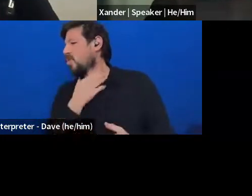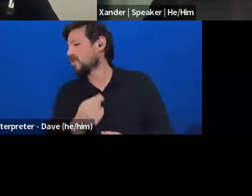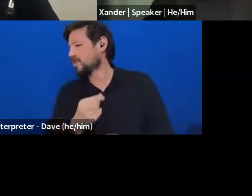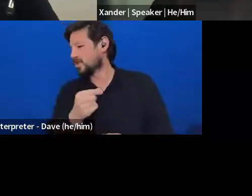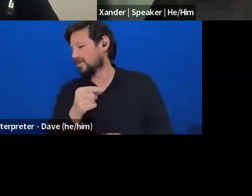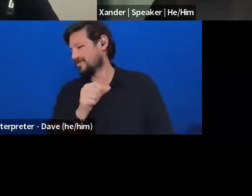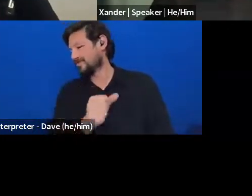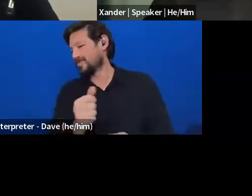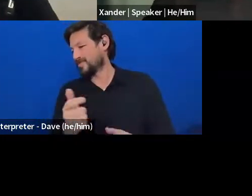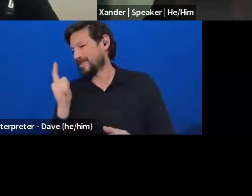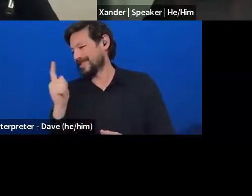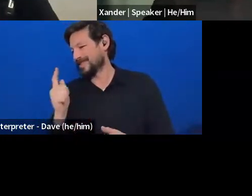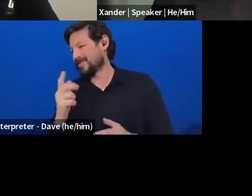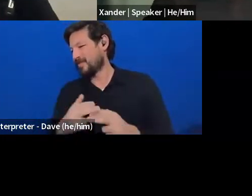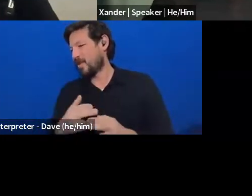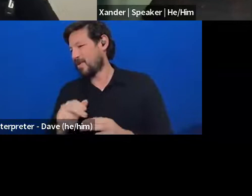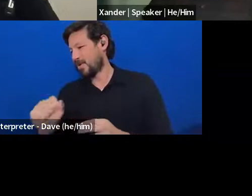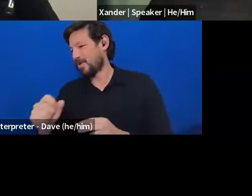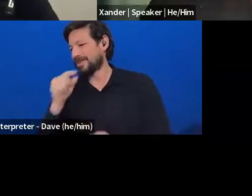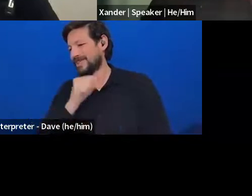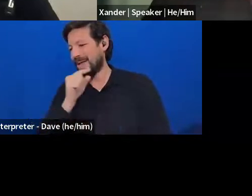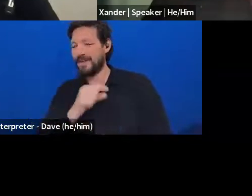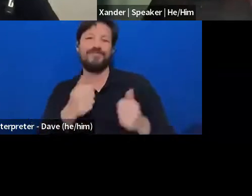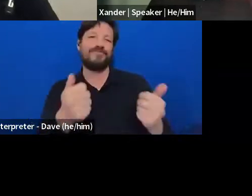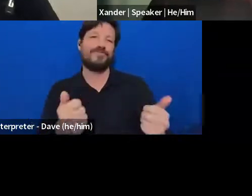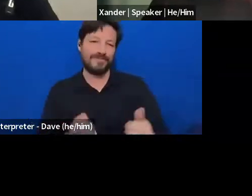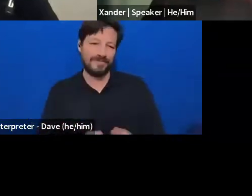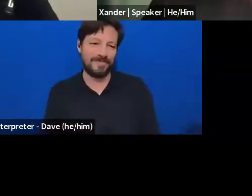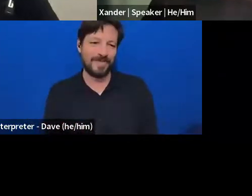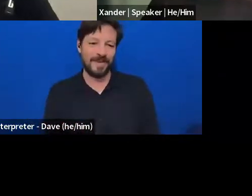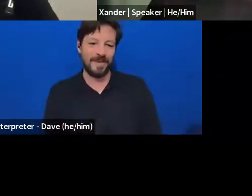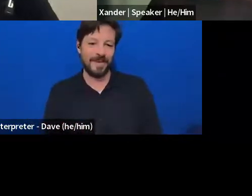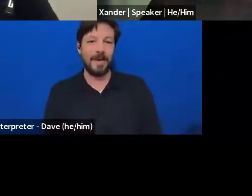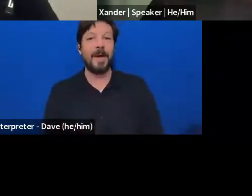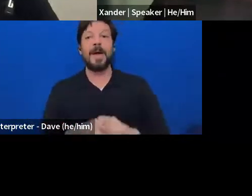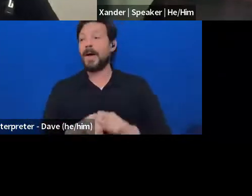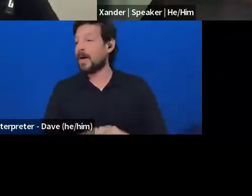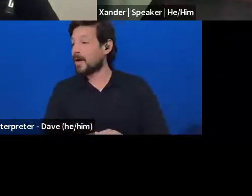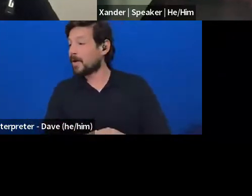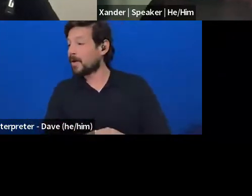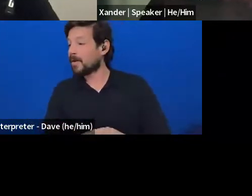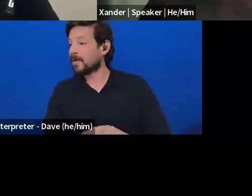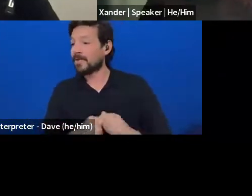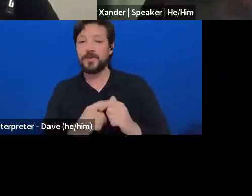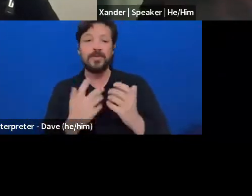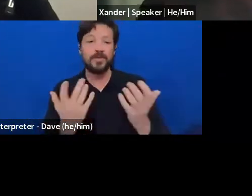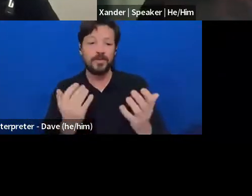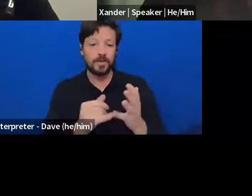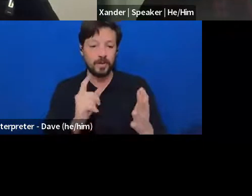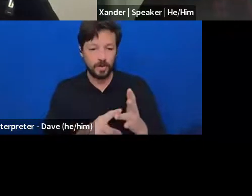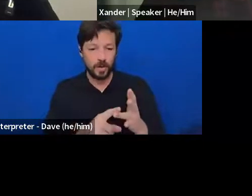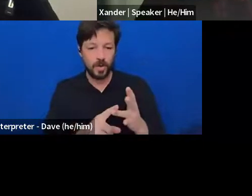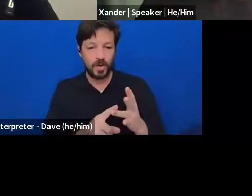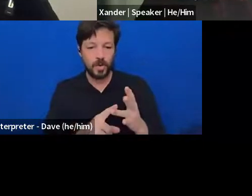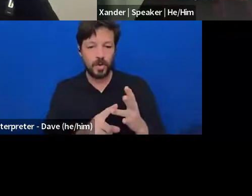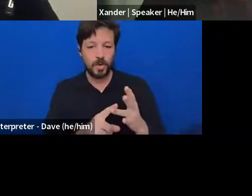the resounding endorsement there. Absolutely. With just a couple of minutes now,